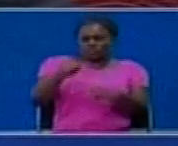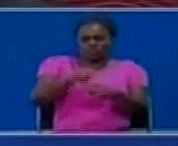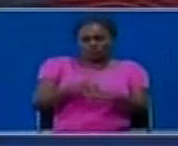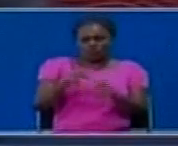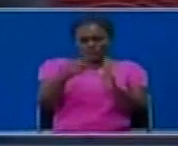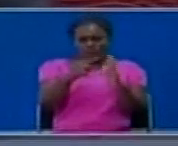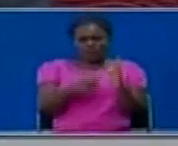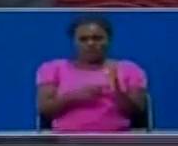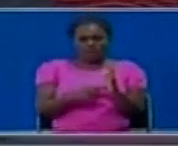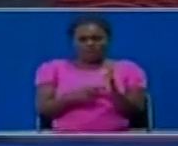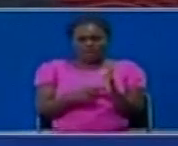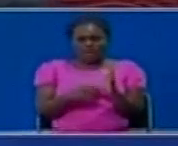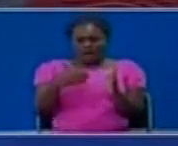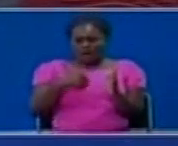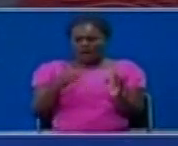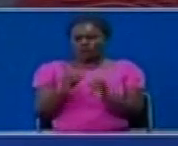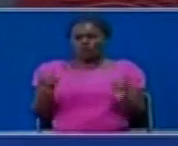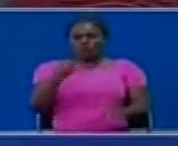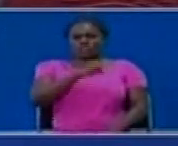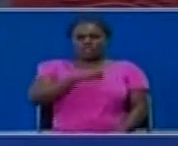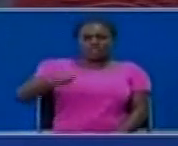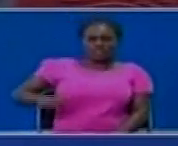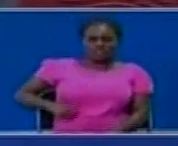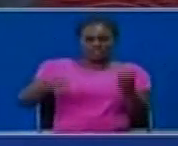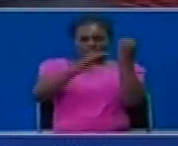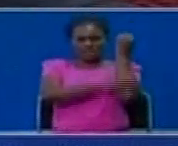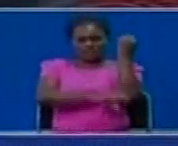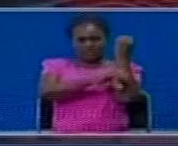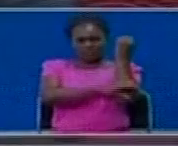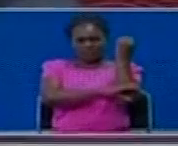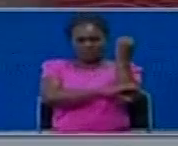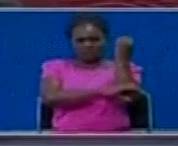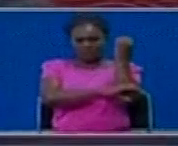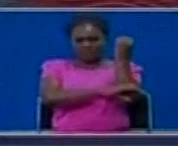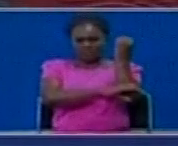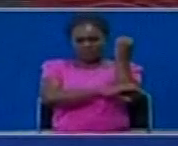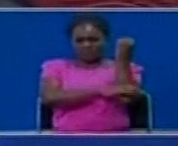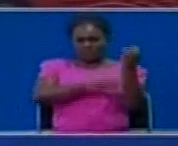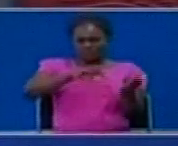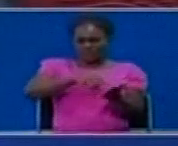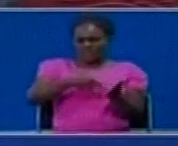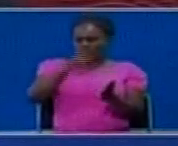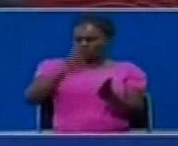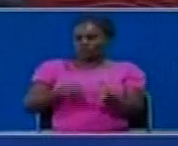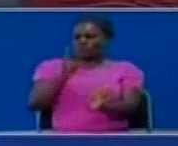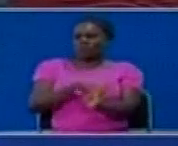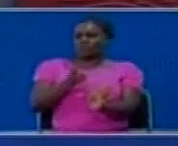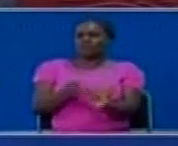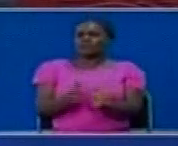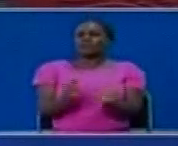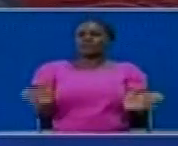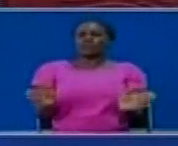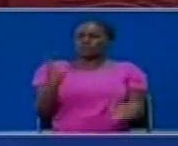we didn't have the Senate in this country, most likely that window of public participation and an opportunity for us to